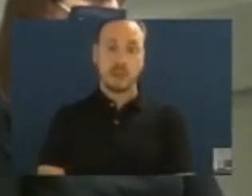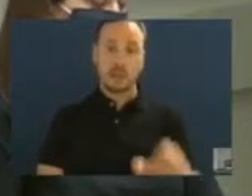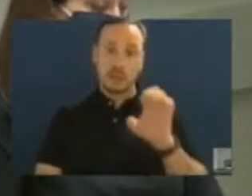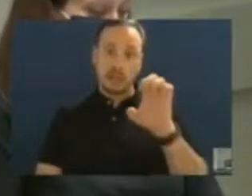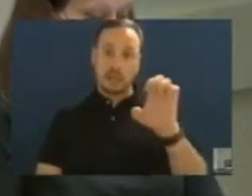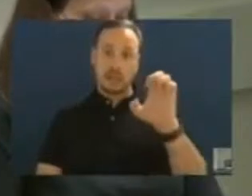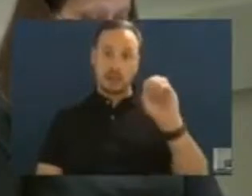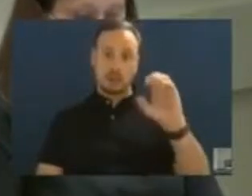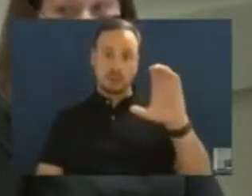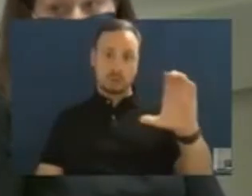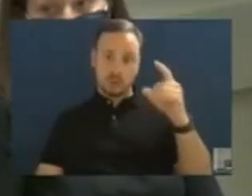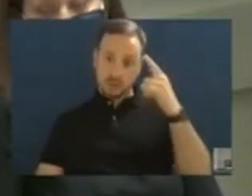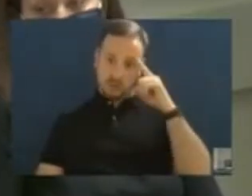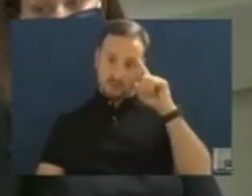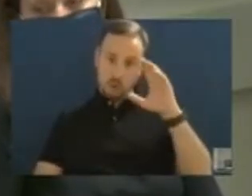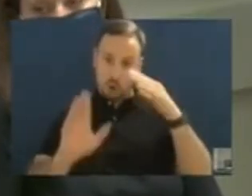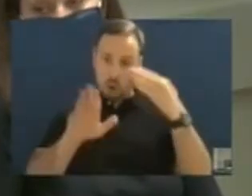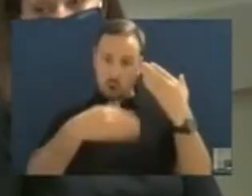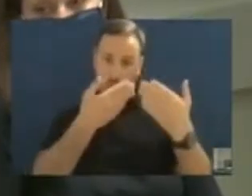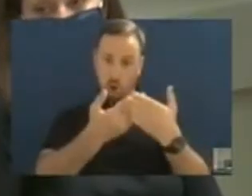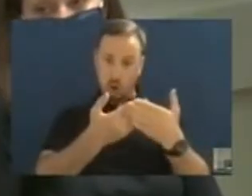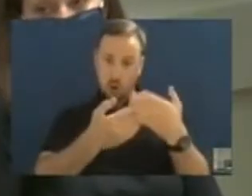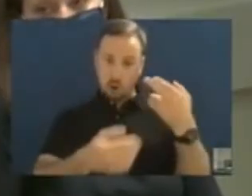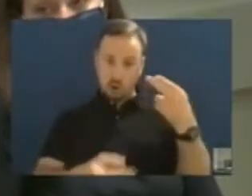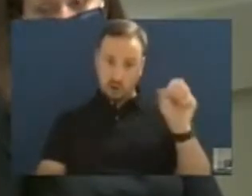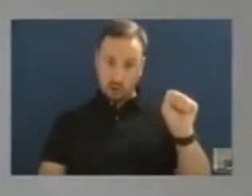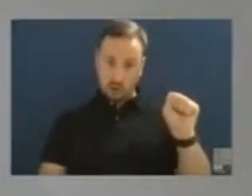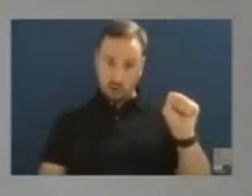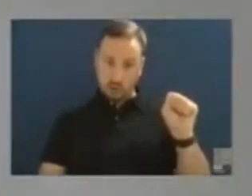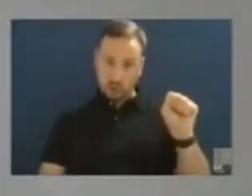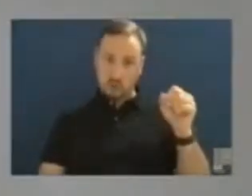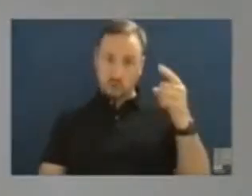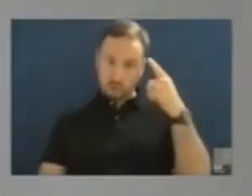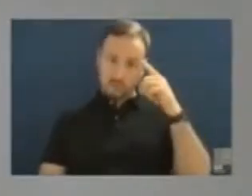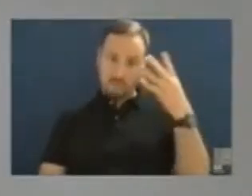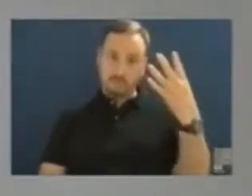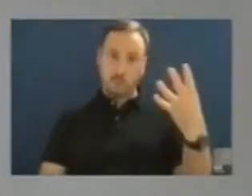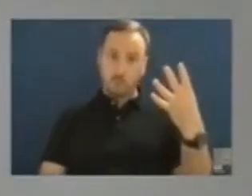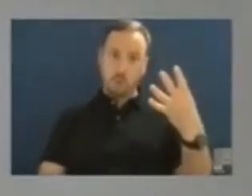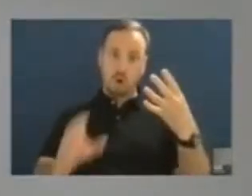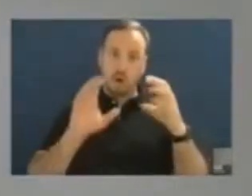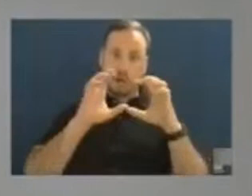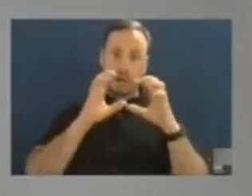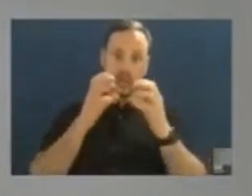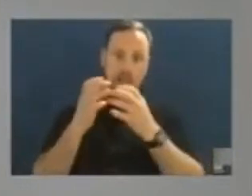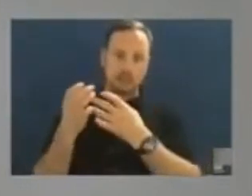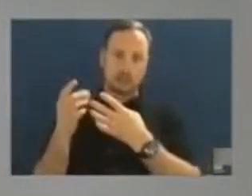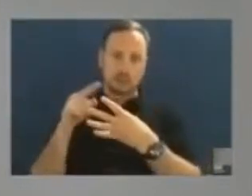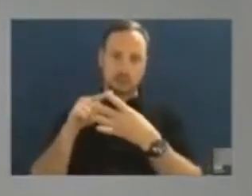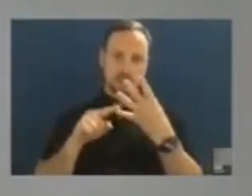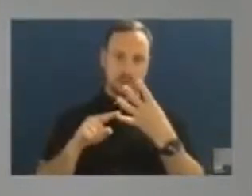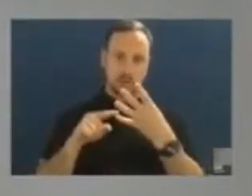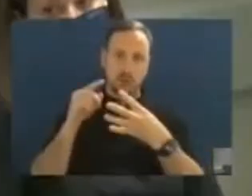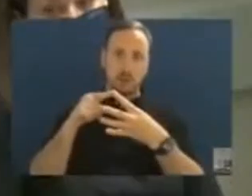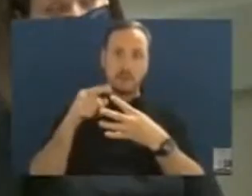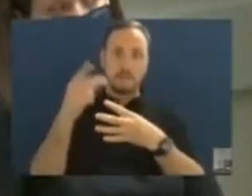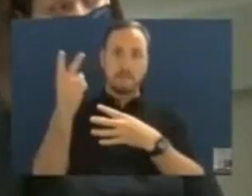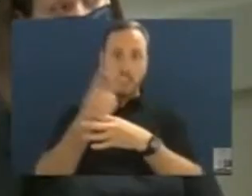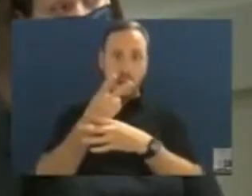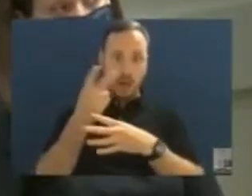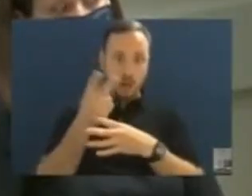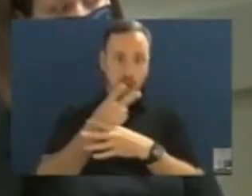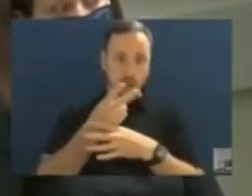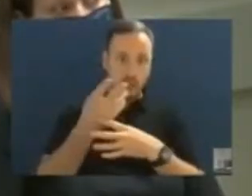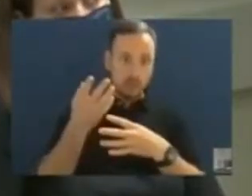those ones, there are 4 classes? Yes, ma'am. There's 4 classes. That would be Math 2. Could you go over those? Yeah,